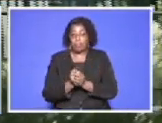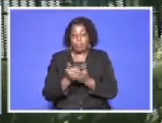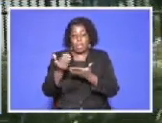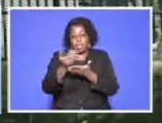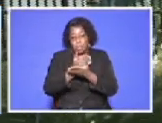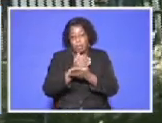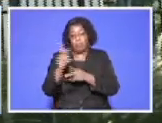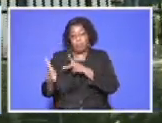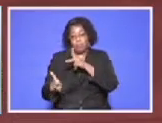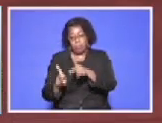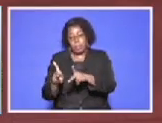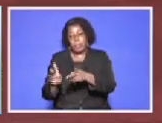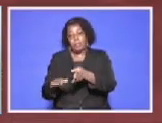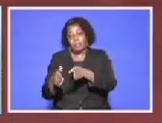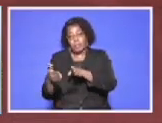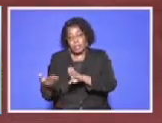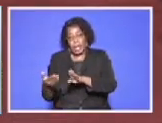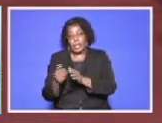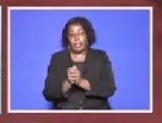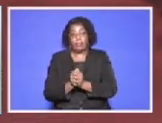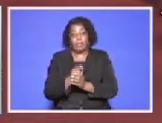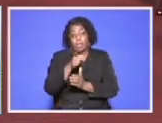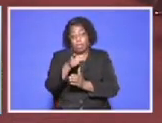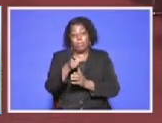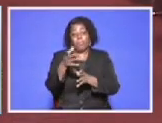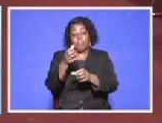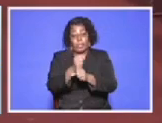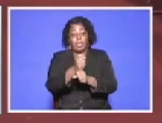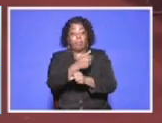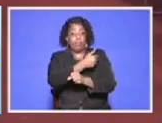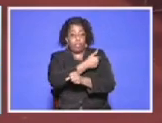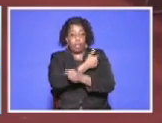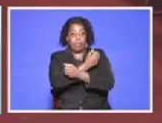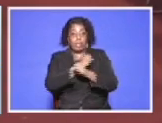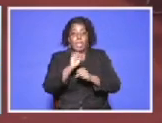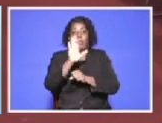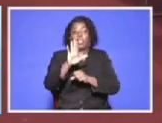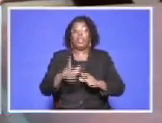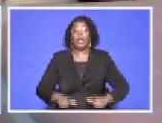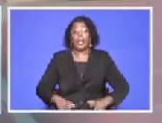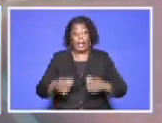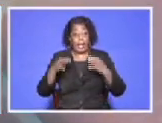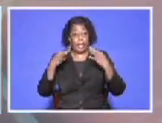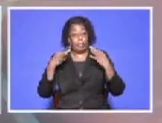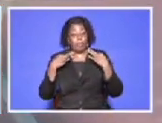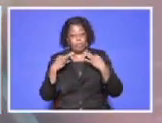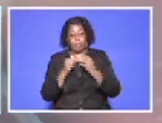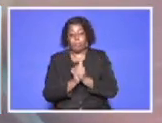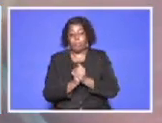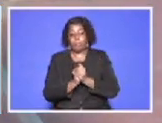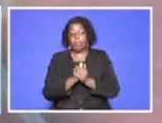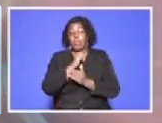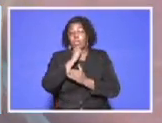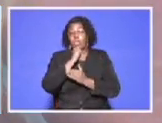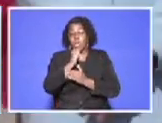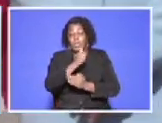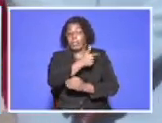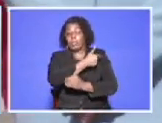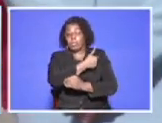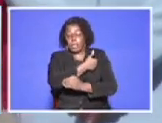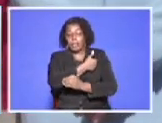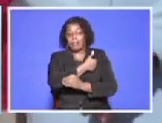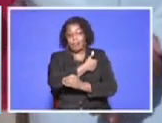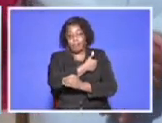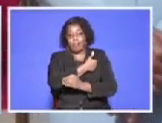are dying, and taking the shots will save your life. Not taking them can cost